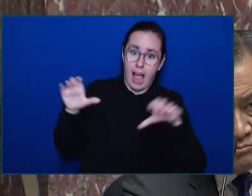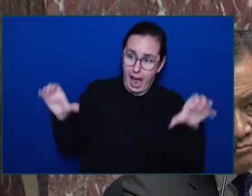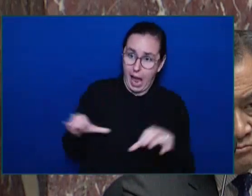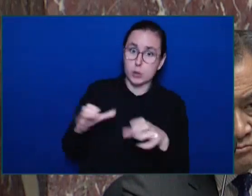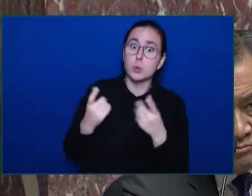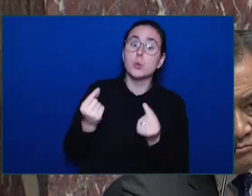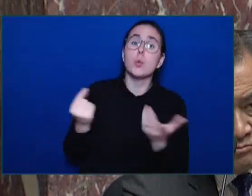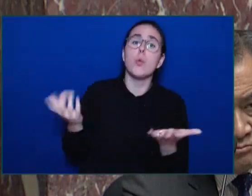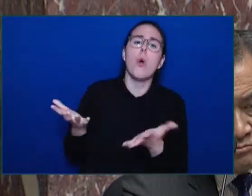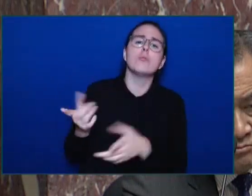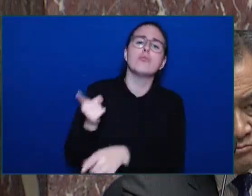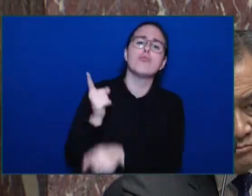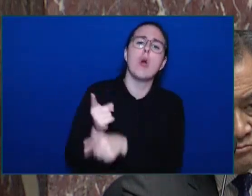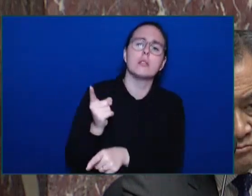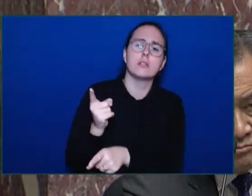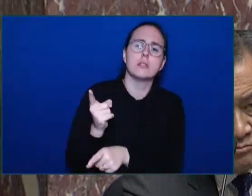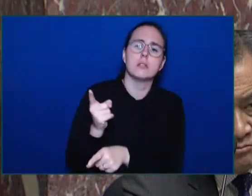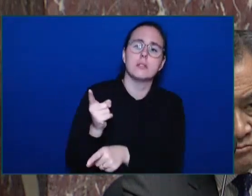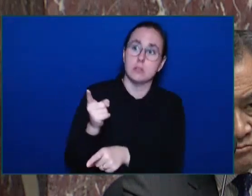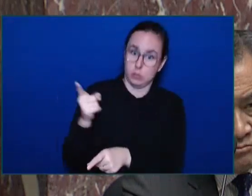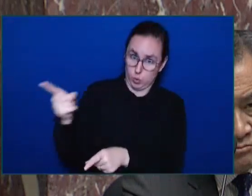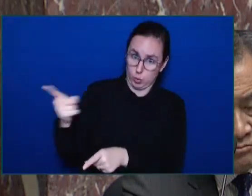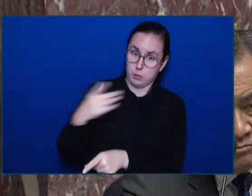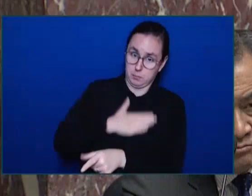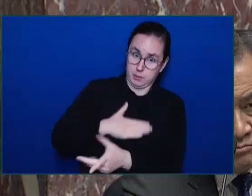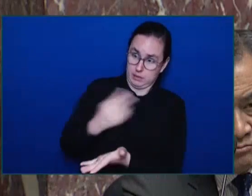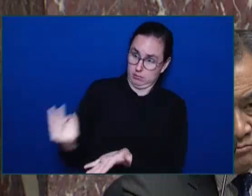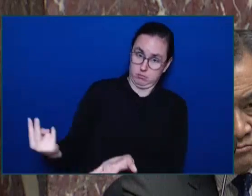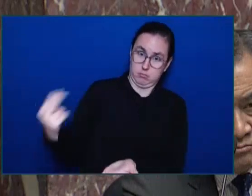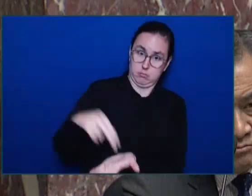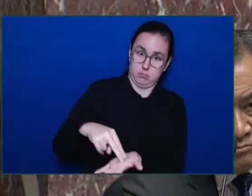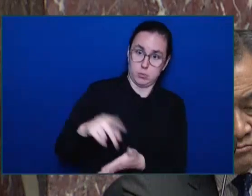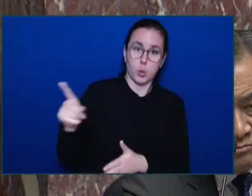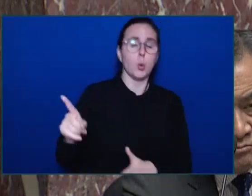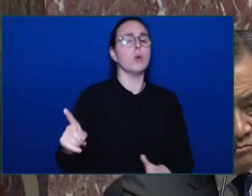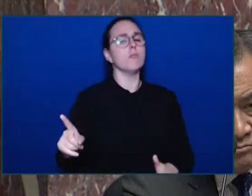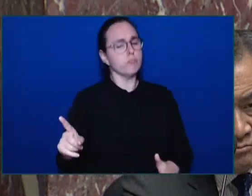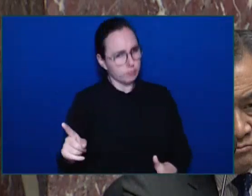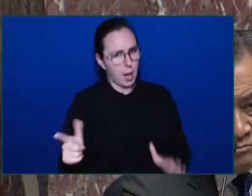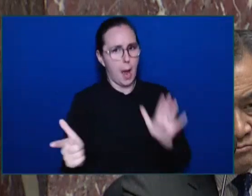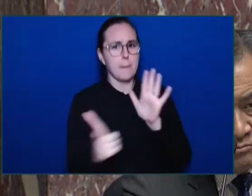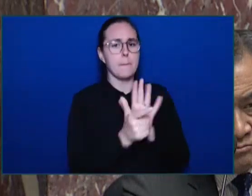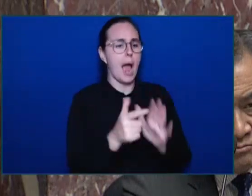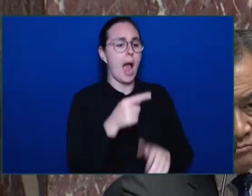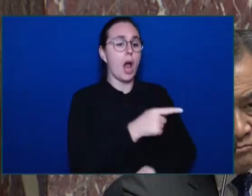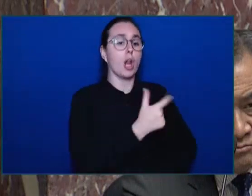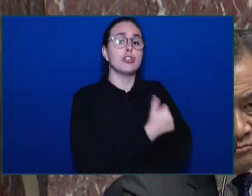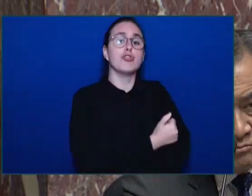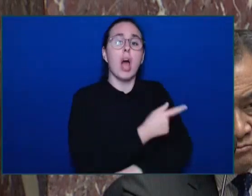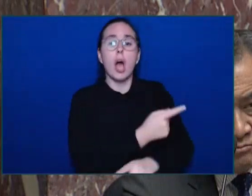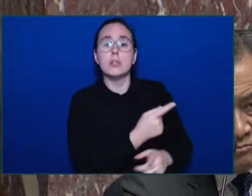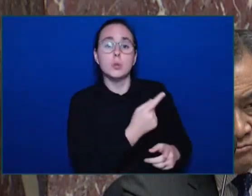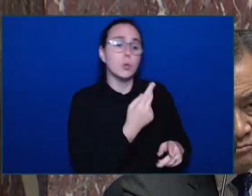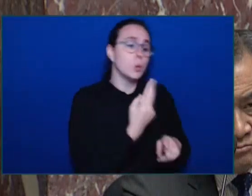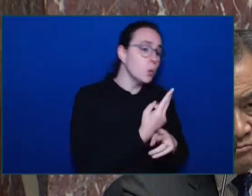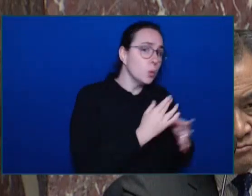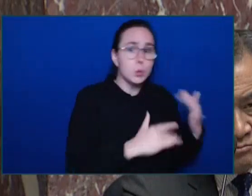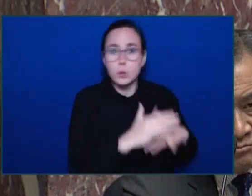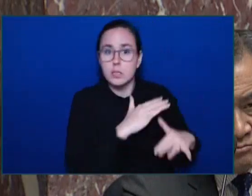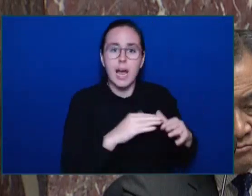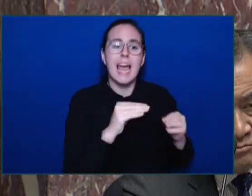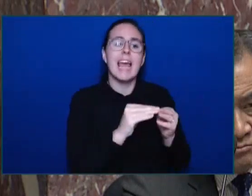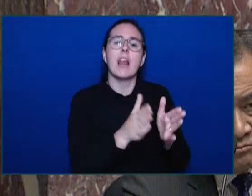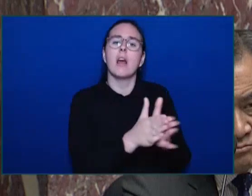and put in place a ban on drugs like heroin, meth, and fentanyl from public spaces that